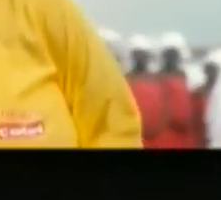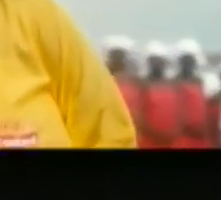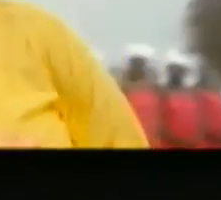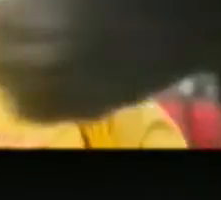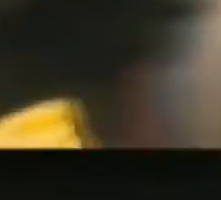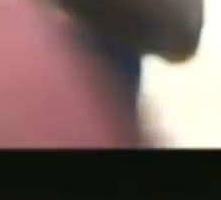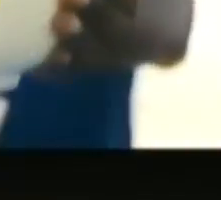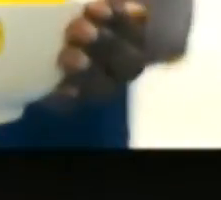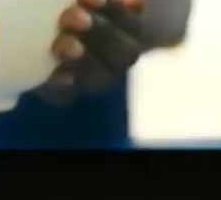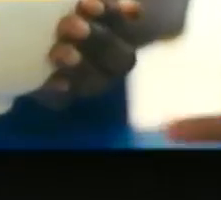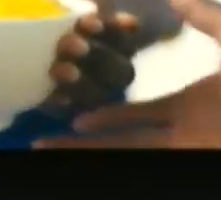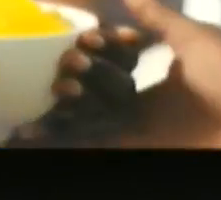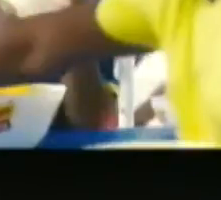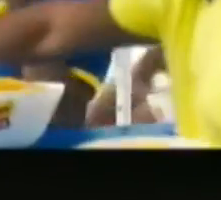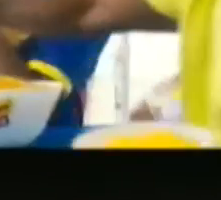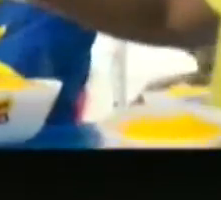Now, original.